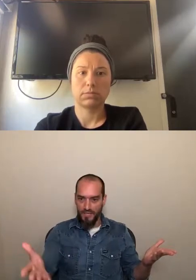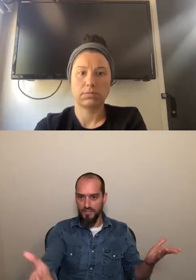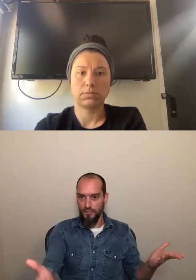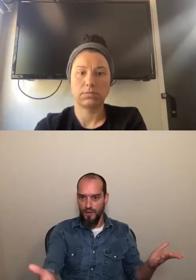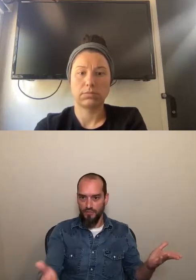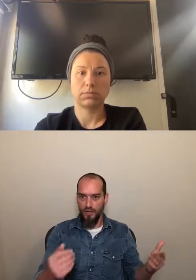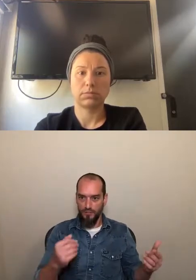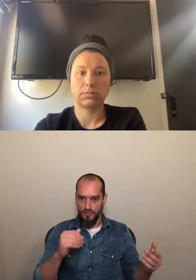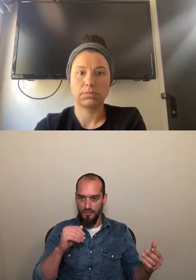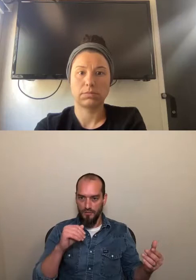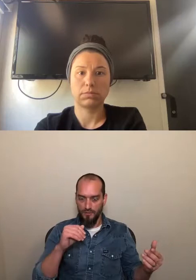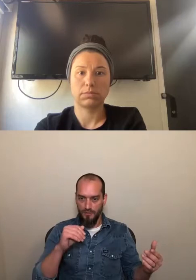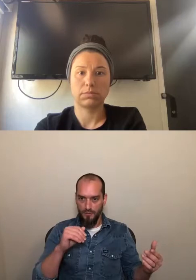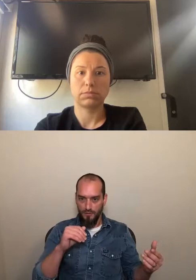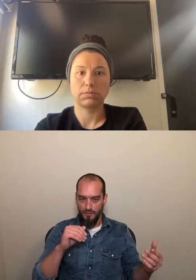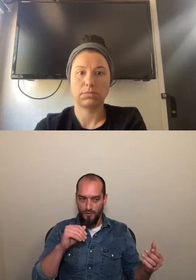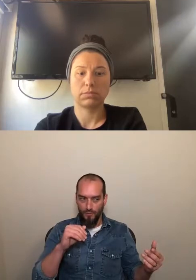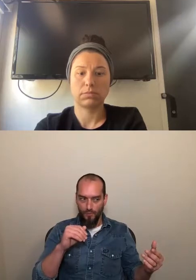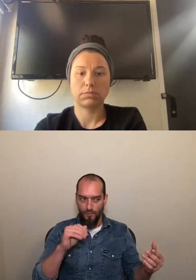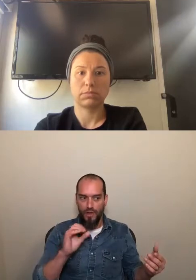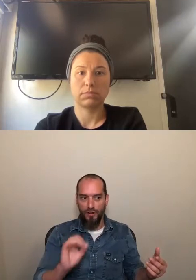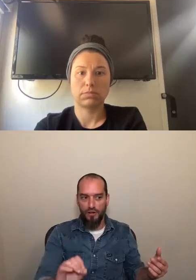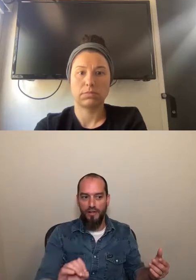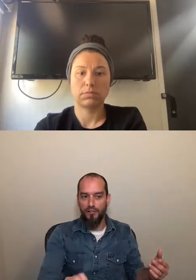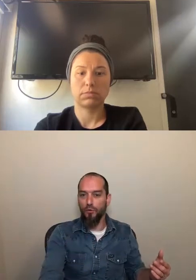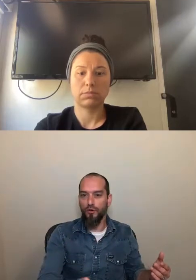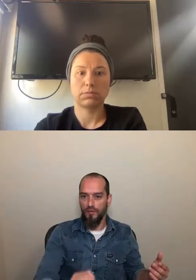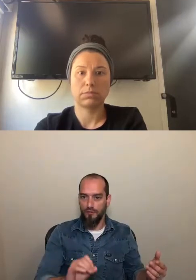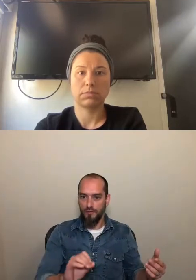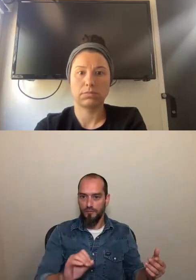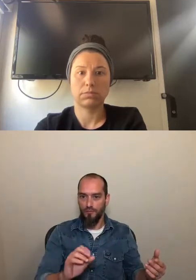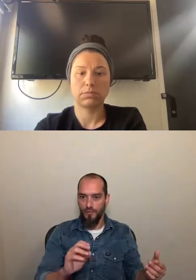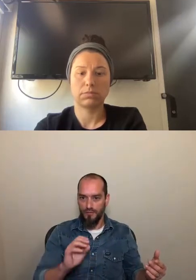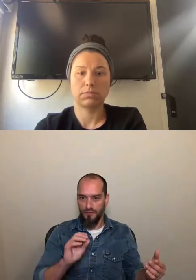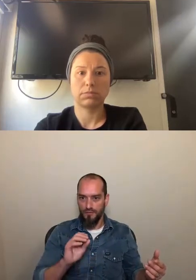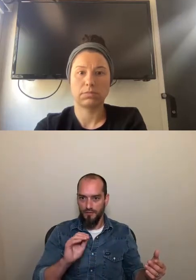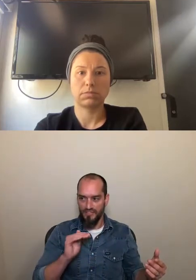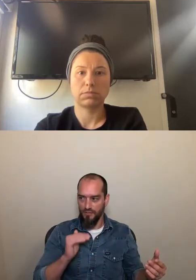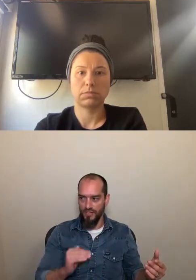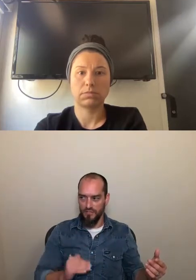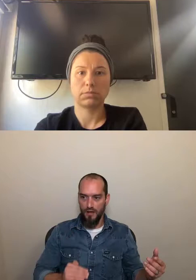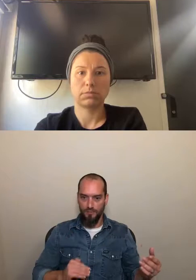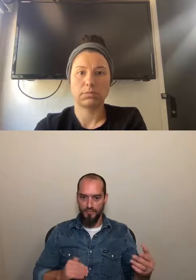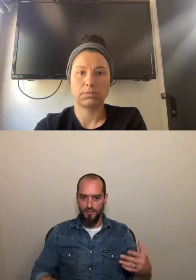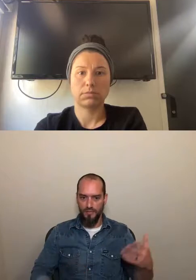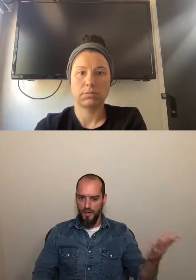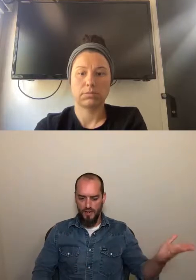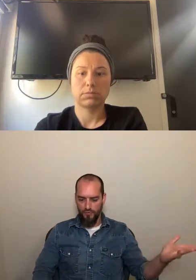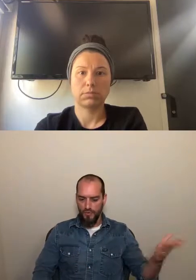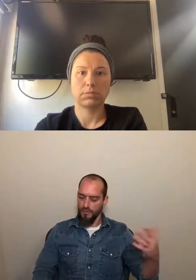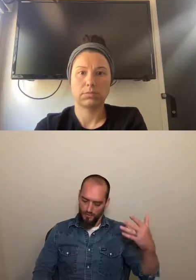But yes, then you have the doctors that are ignoring it when it's this obvious.